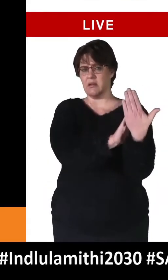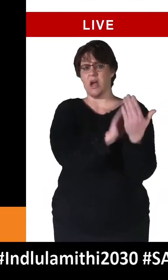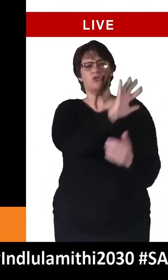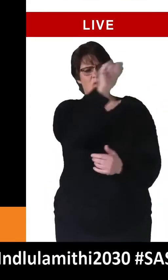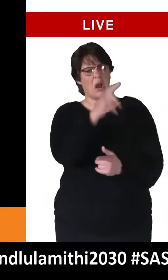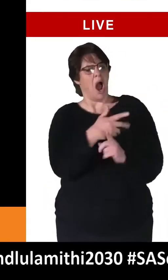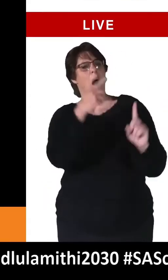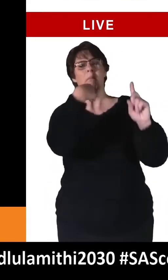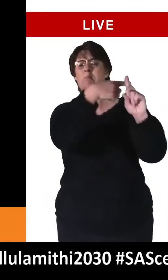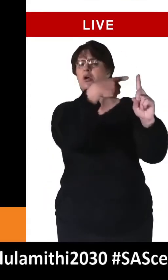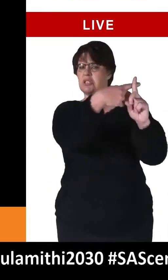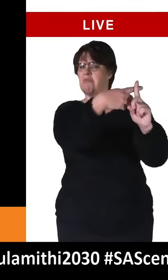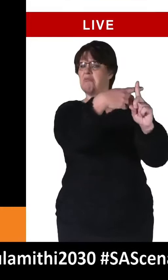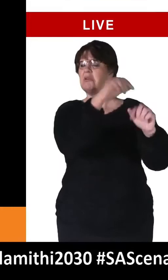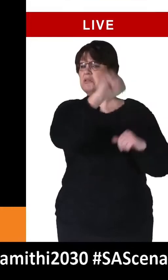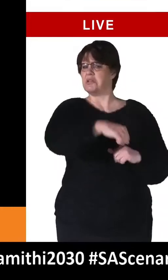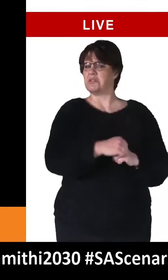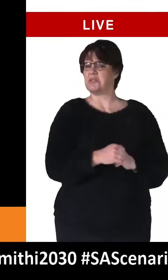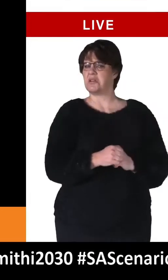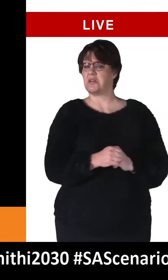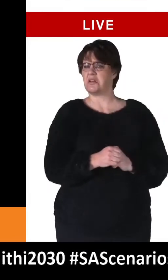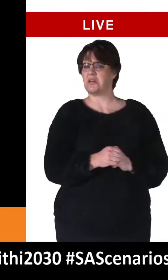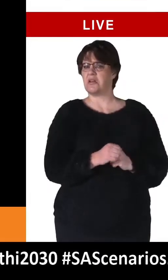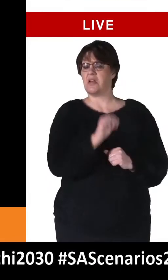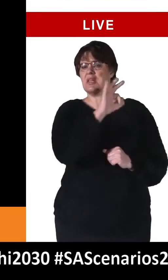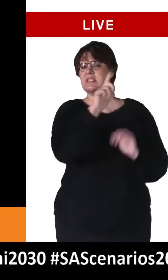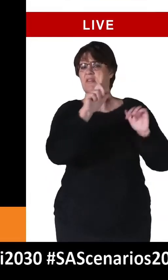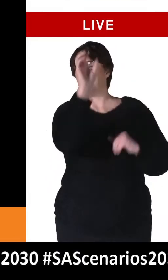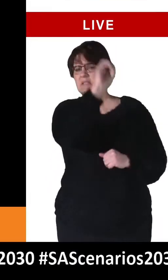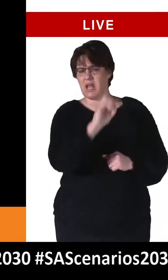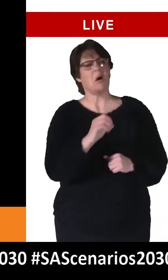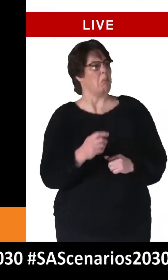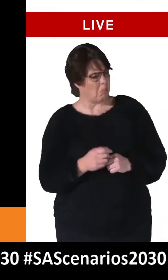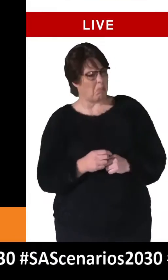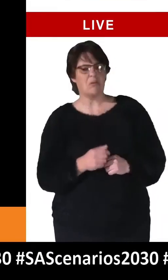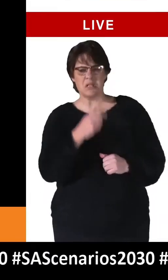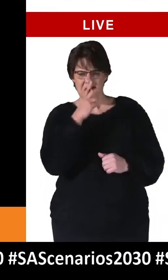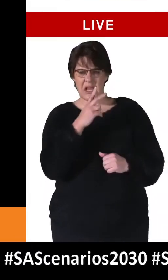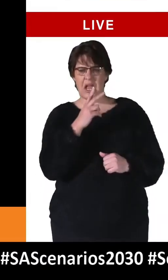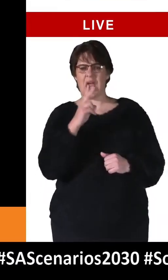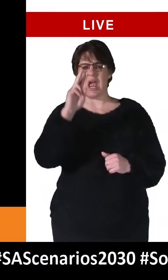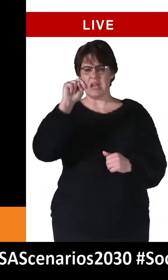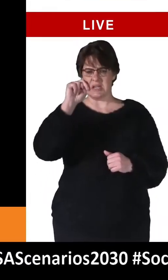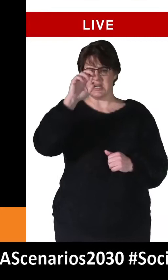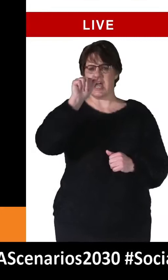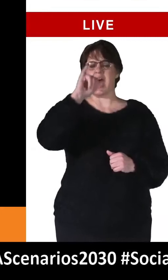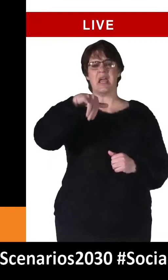are a fairly optimistic bunch, 27% seeing a socially cohesive Nailewok emerging from